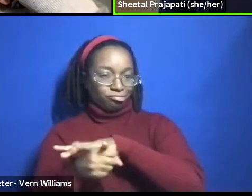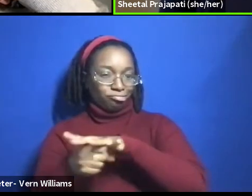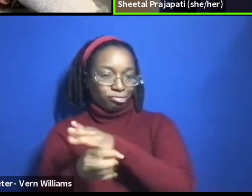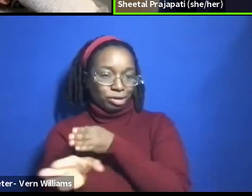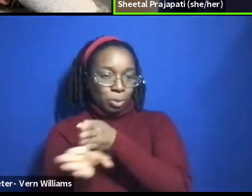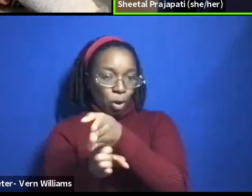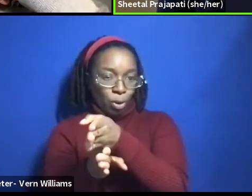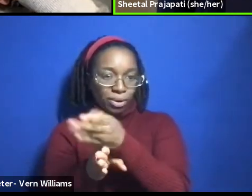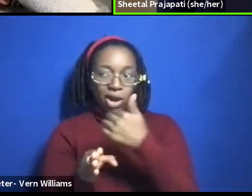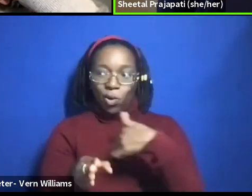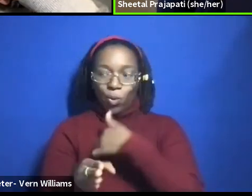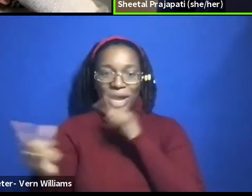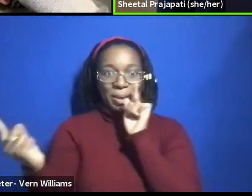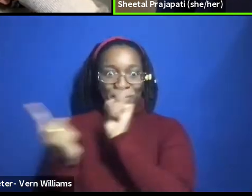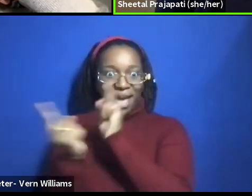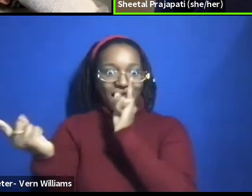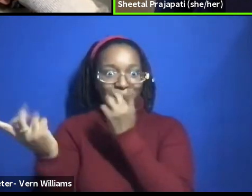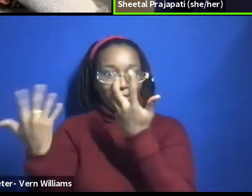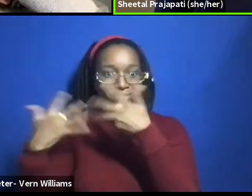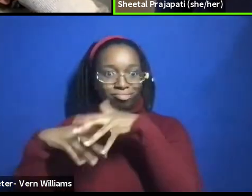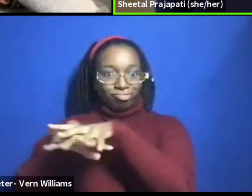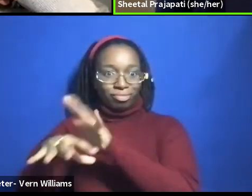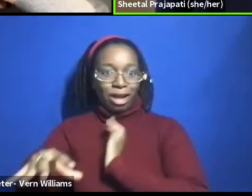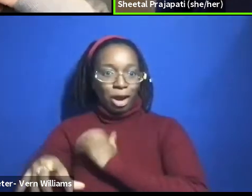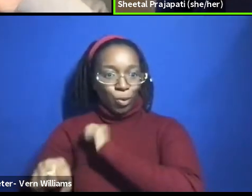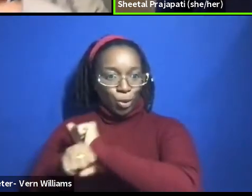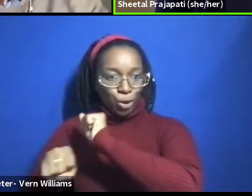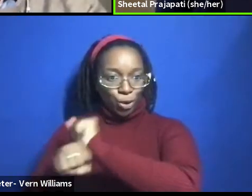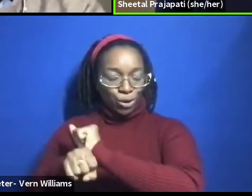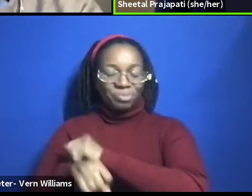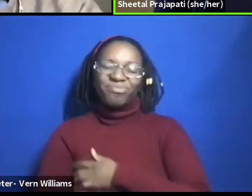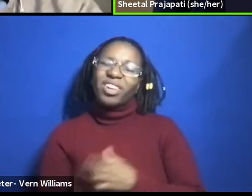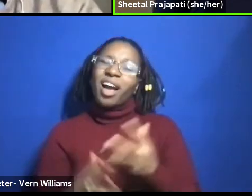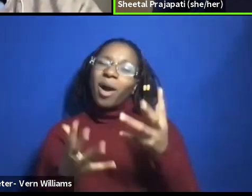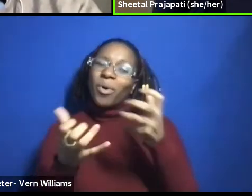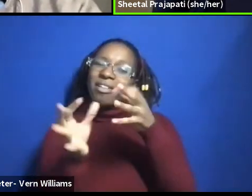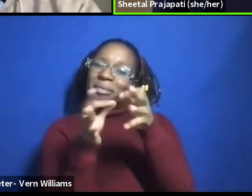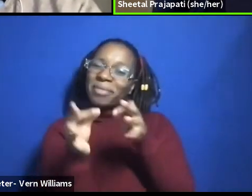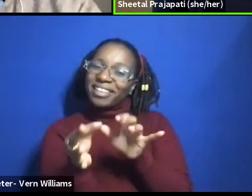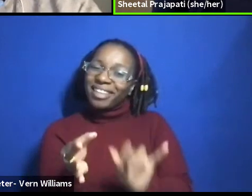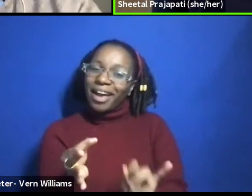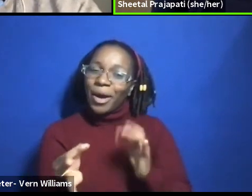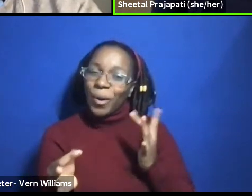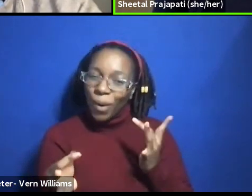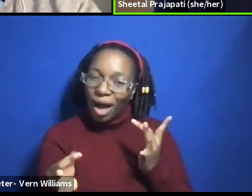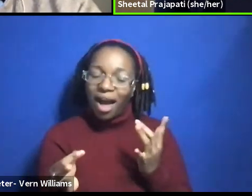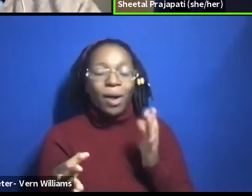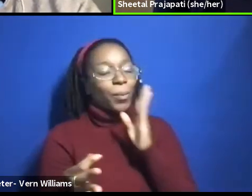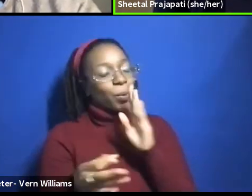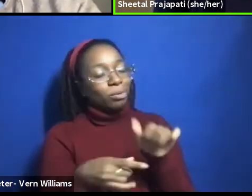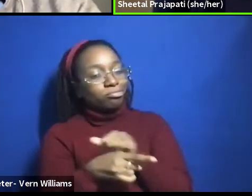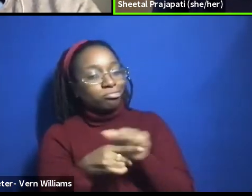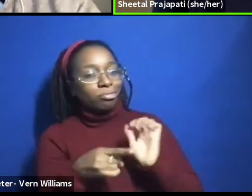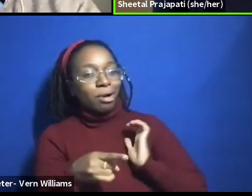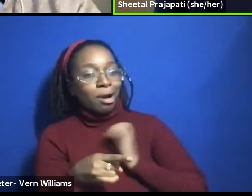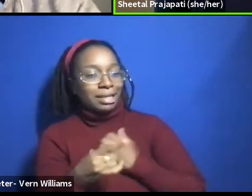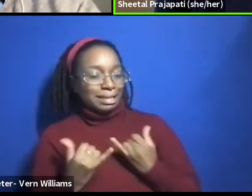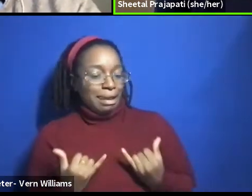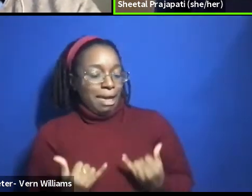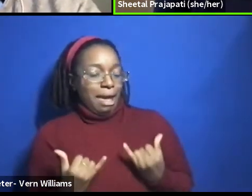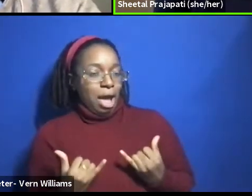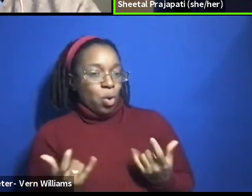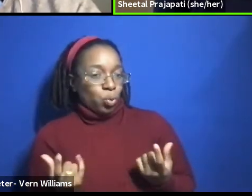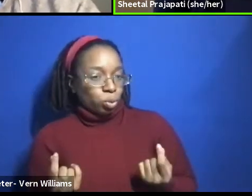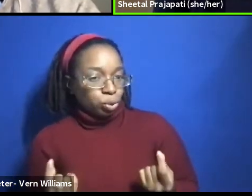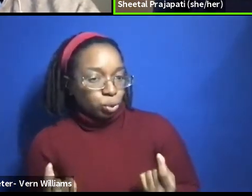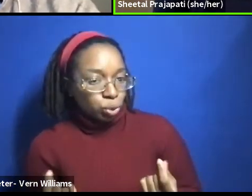that context out before we dive in, because we will talk a little bit about our practice now in relationship to that